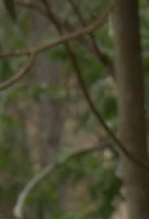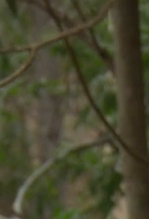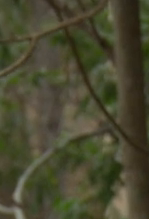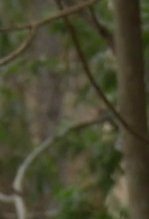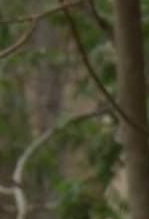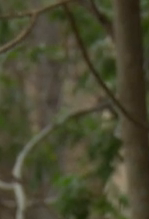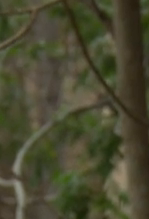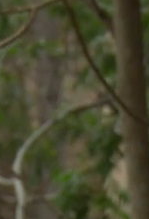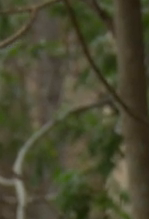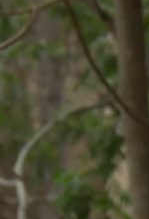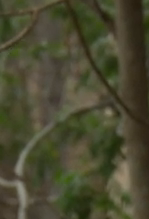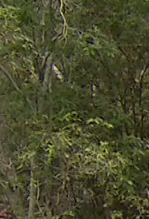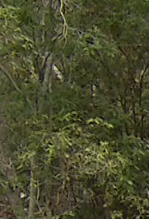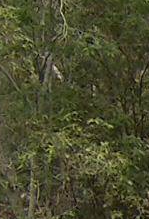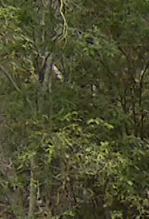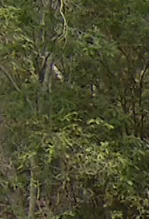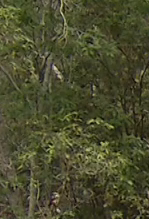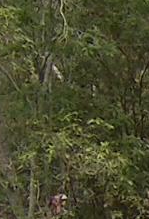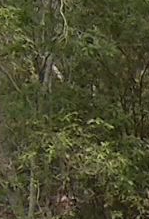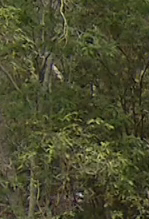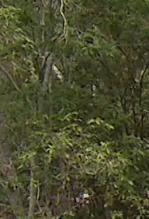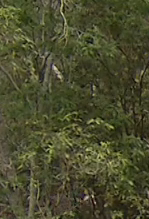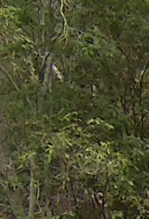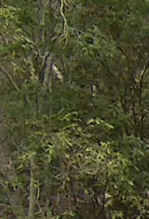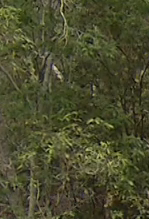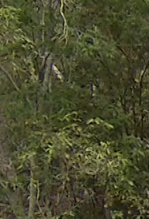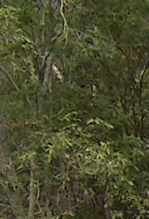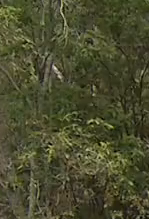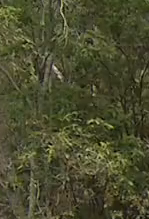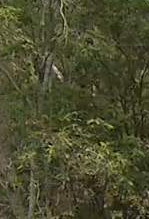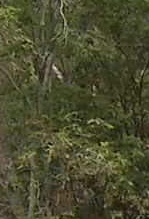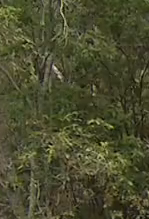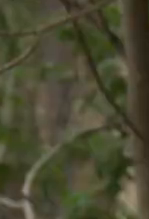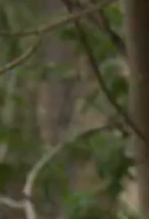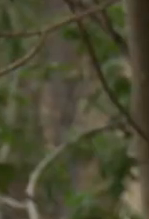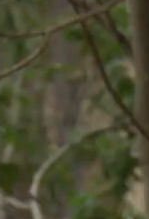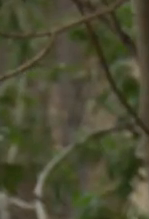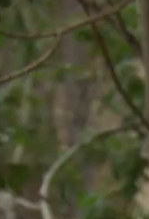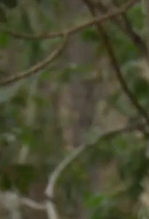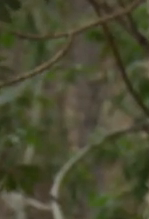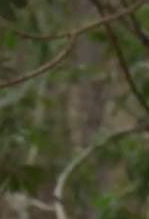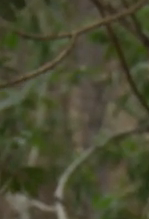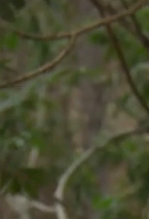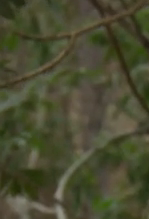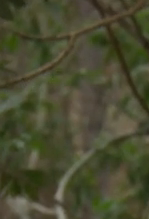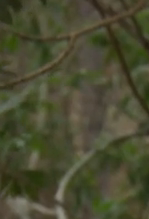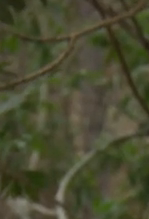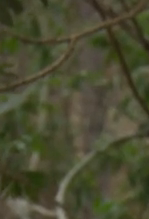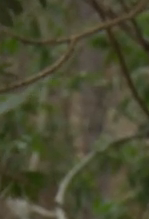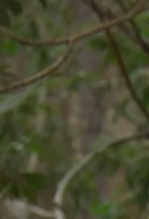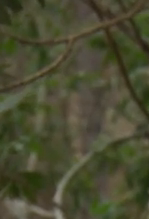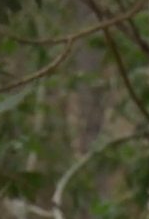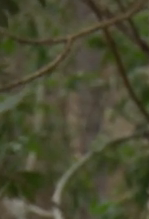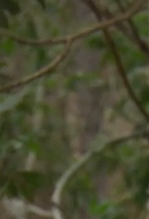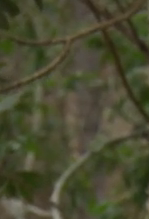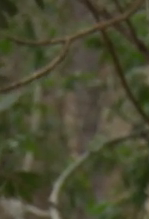Now, before we start, can you make sure that you have enough space to be safe? We're going to balance on one foot and fly